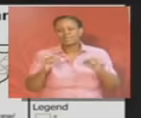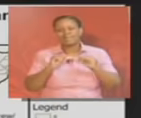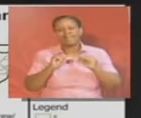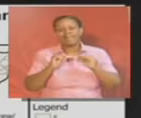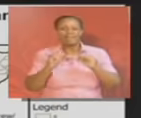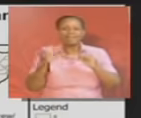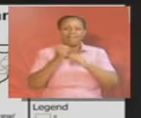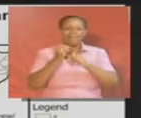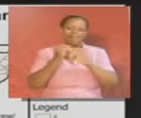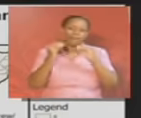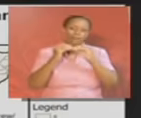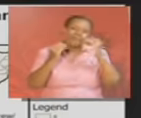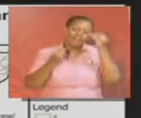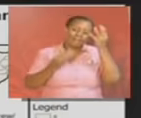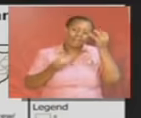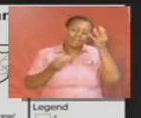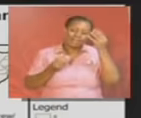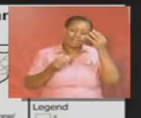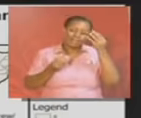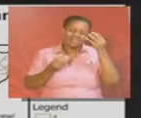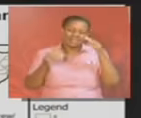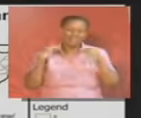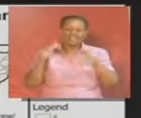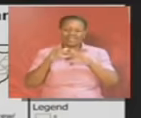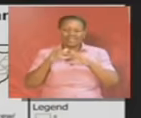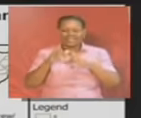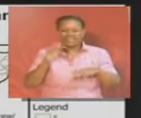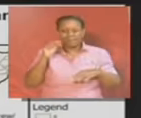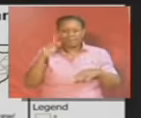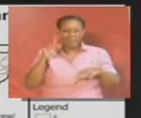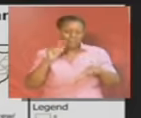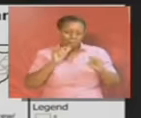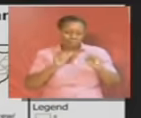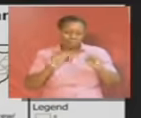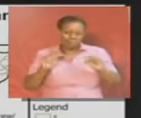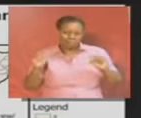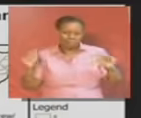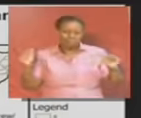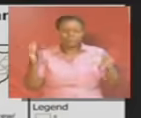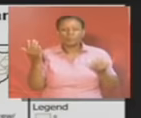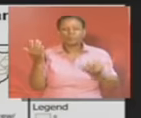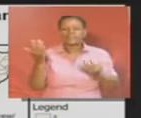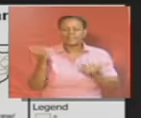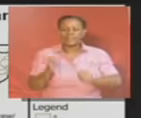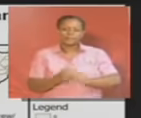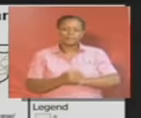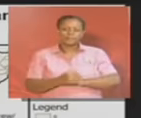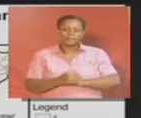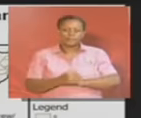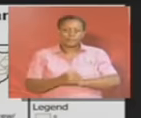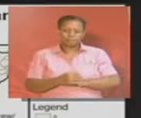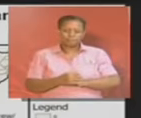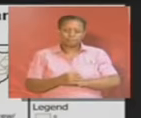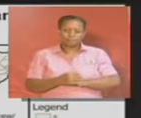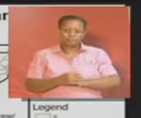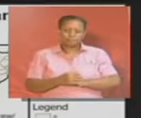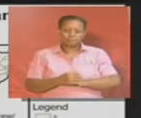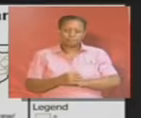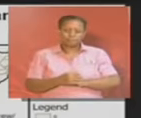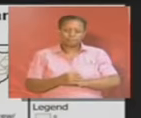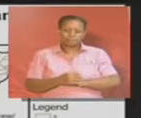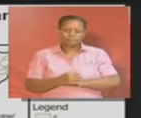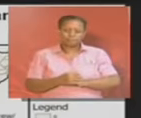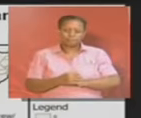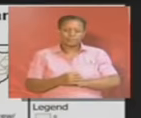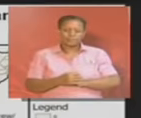map the cases, of course, the data set will become more complete and the data represented will be probably more